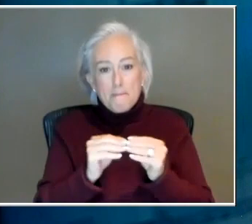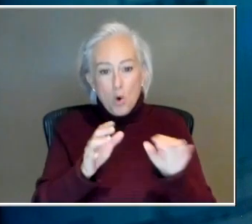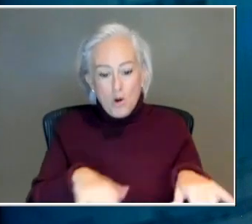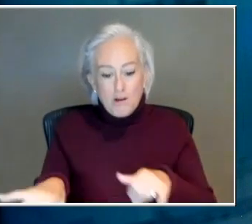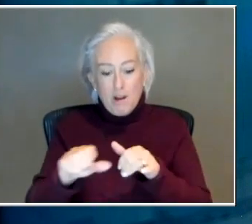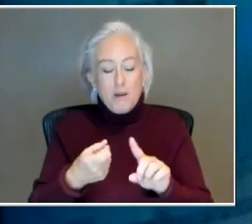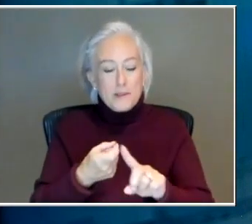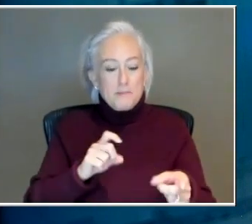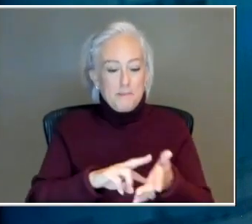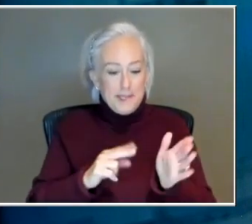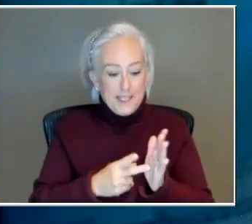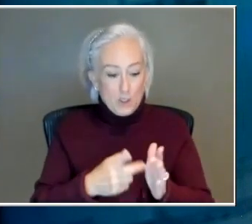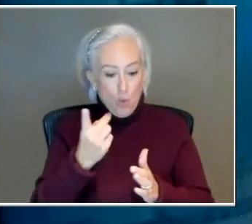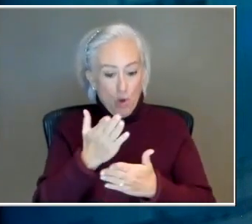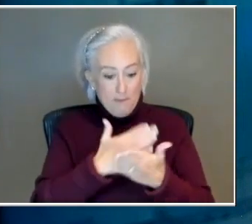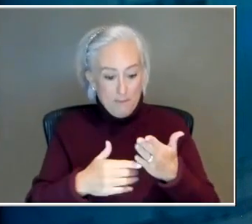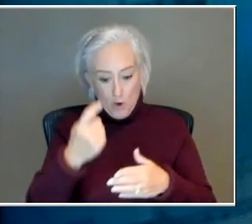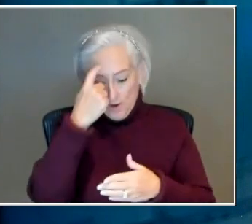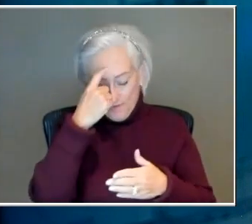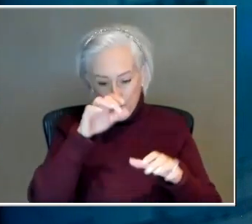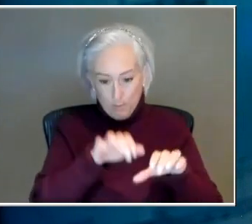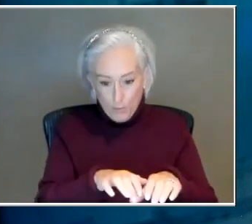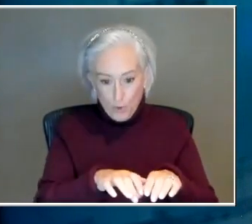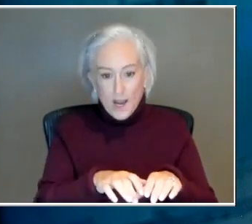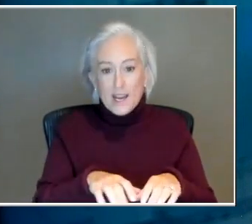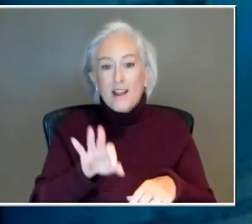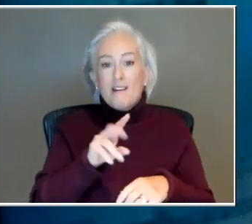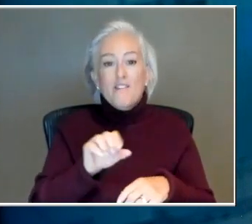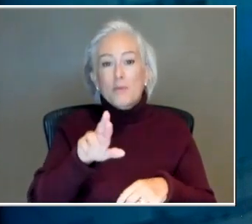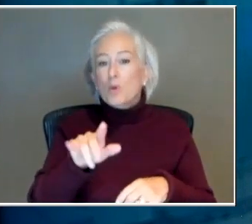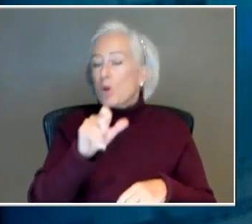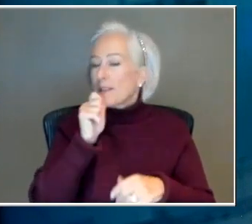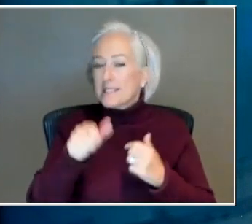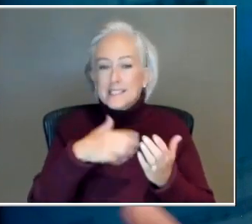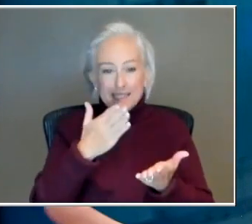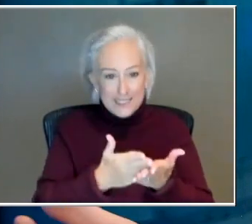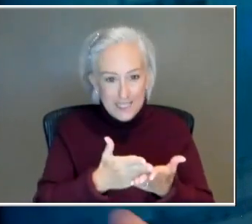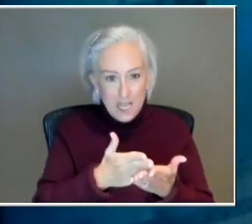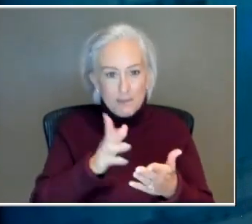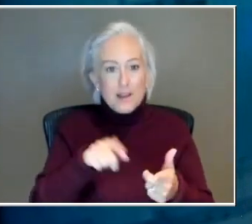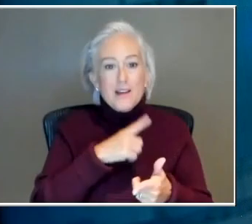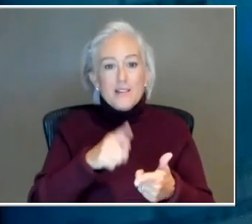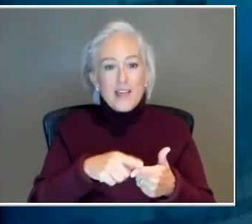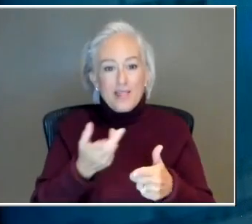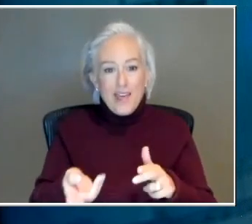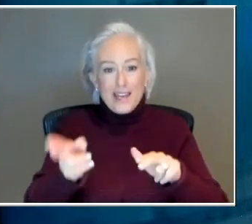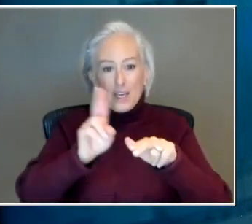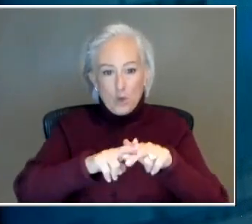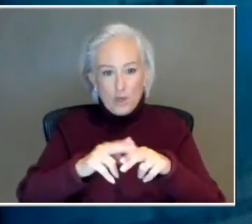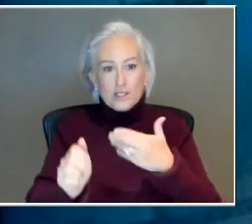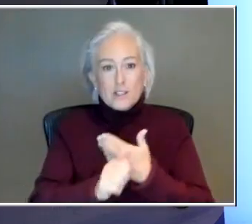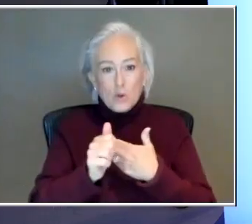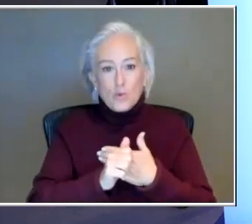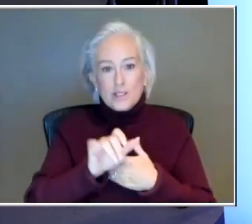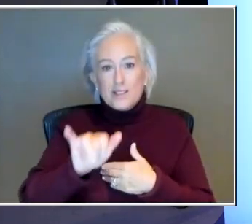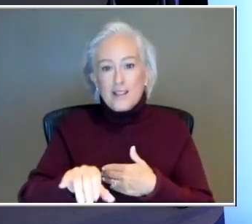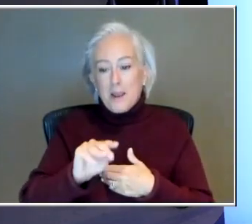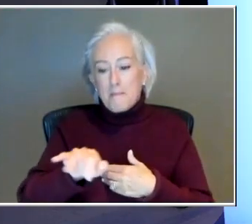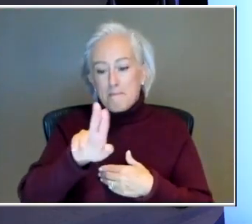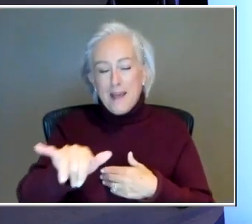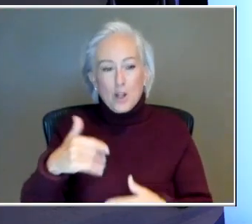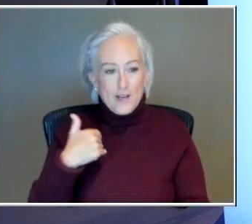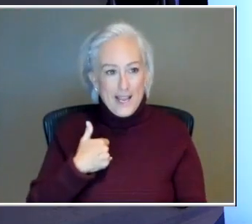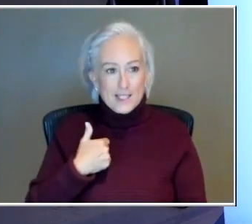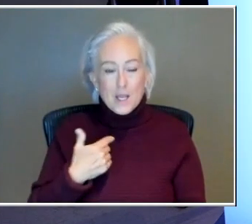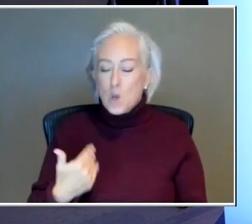if it's status epilepticus, a febrile seizure that doesn't stop, we do think that does actually increase the risk for the kind of epilepsy that Mallory has. Yeah, complicated questions.